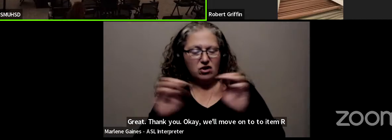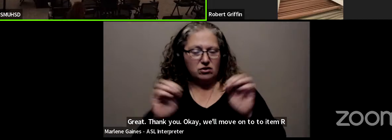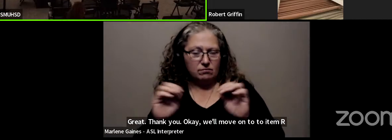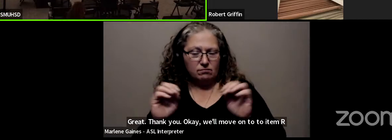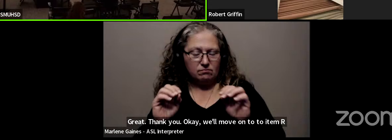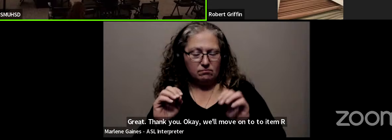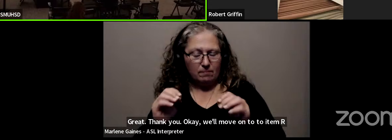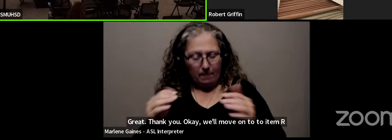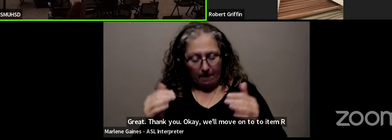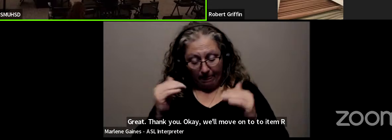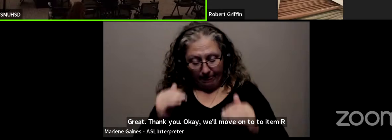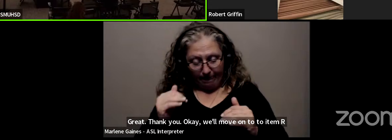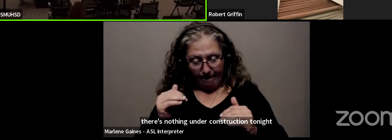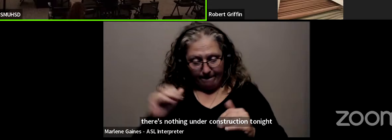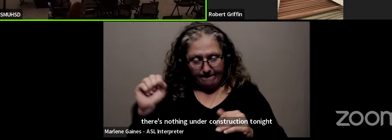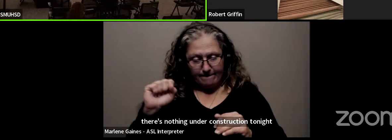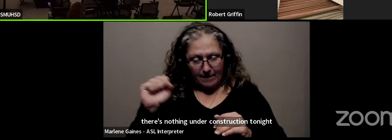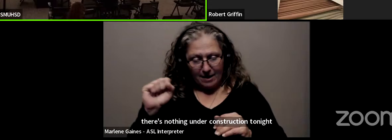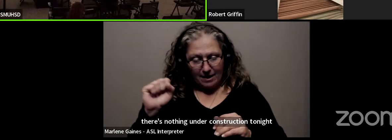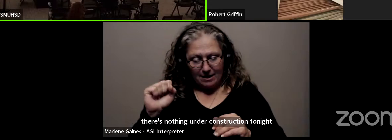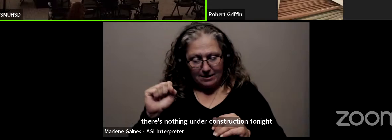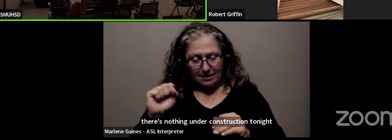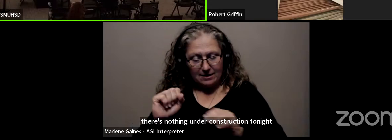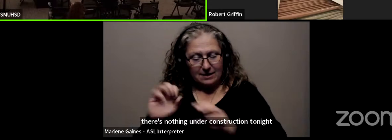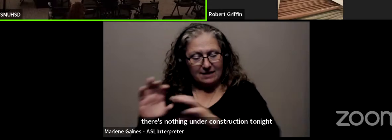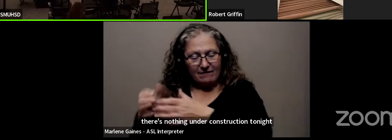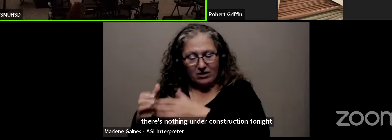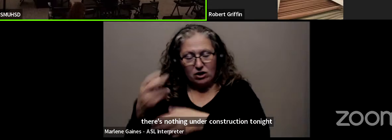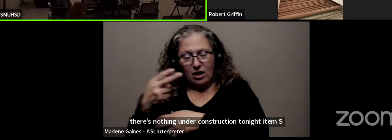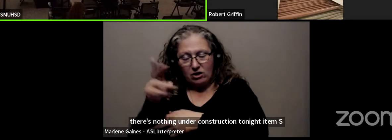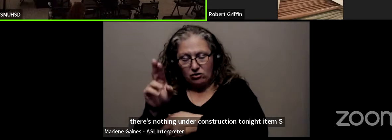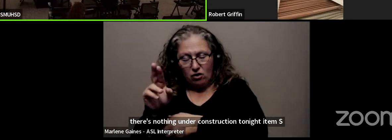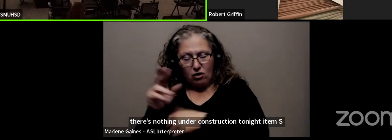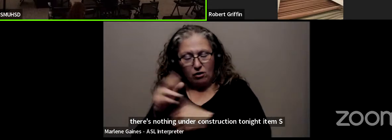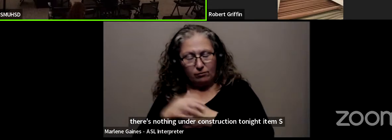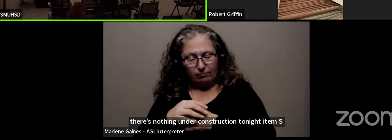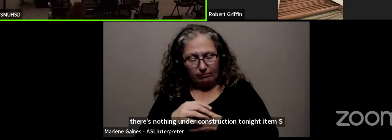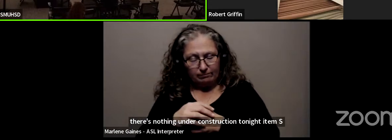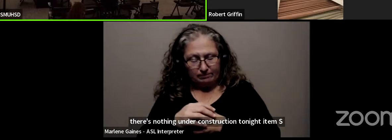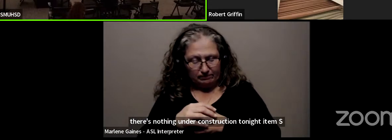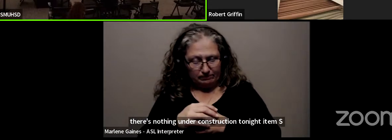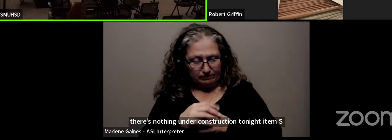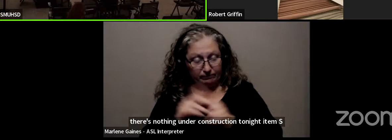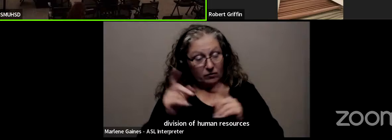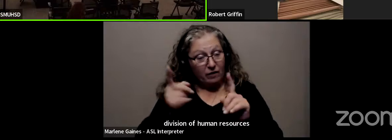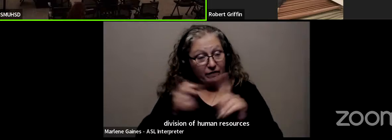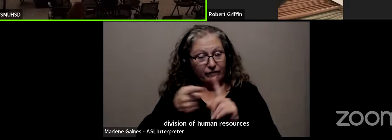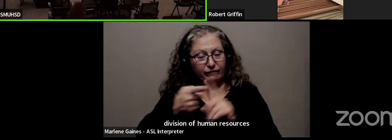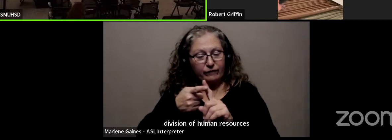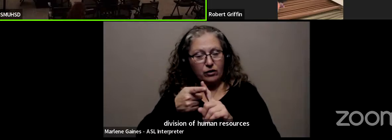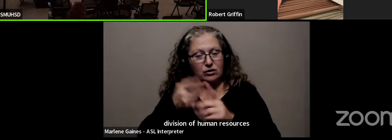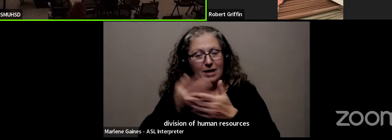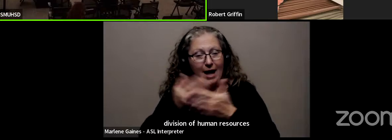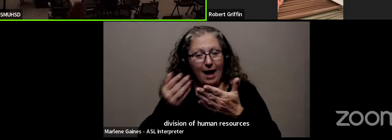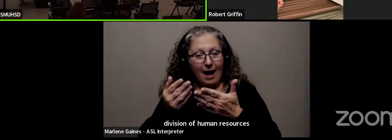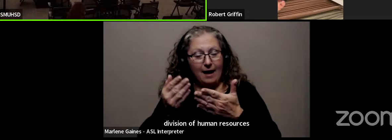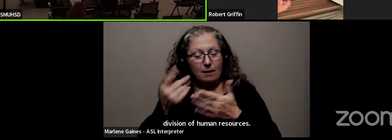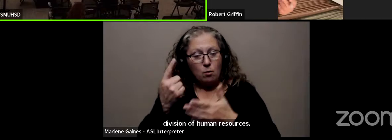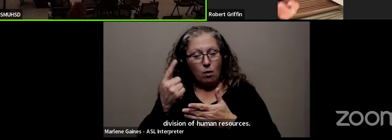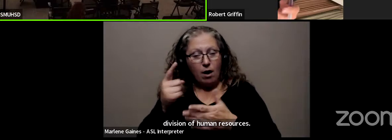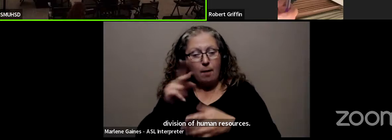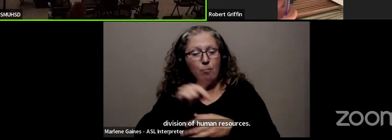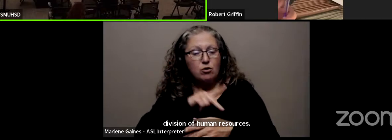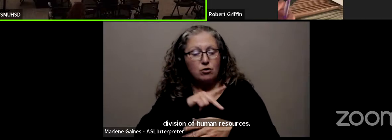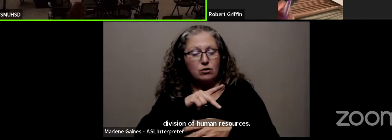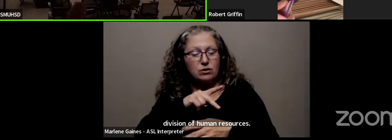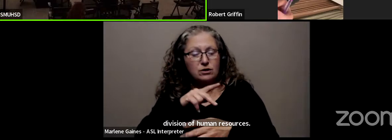tonight. Item S, Division of Human Resources. First, we'll start with item 1, personnel actions. Go ahead,